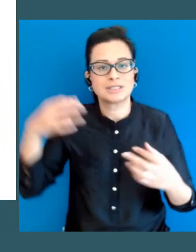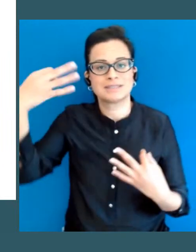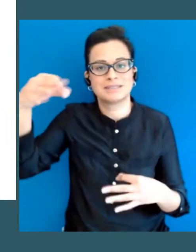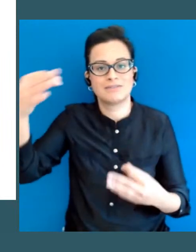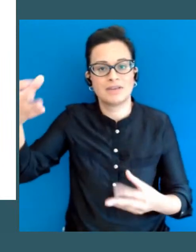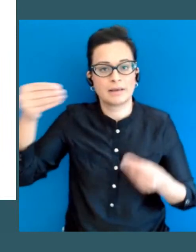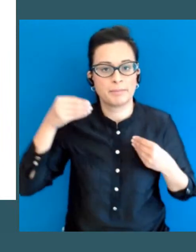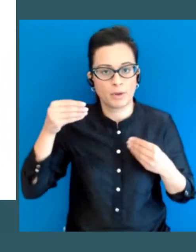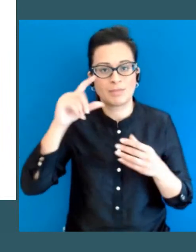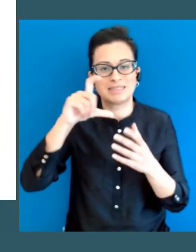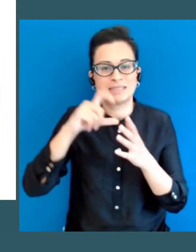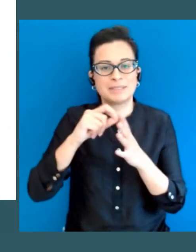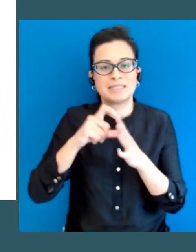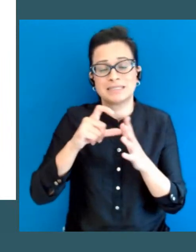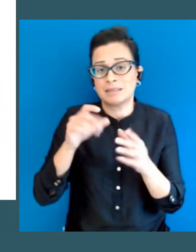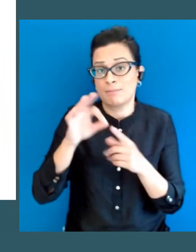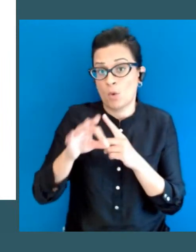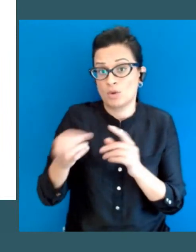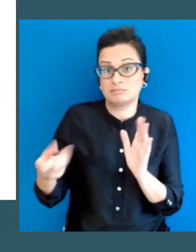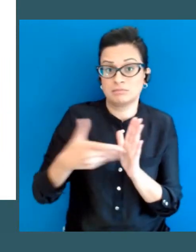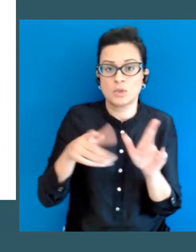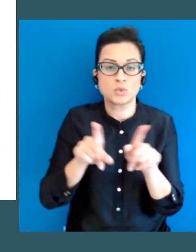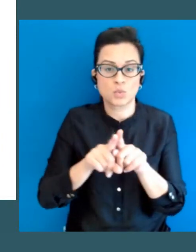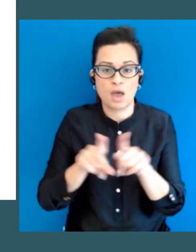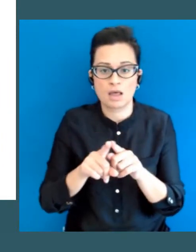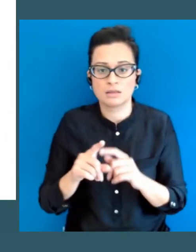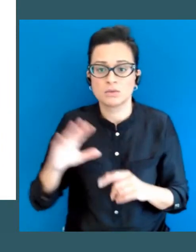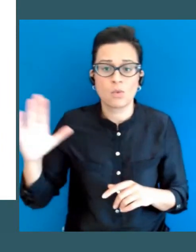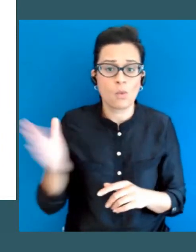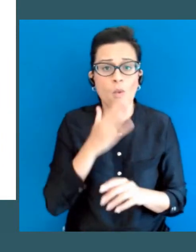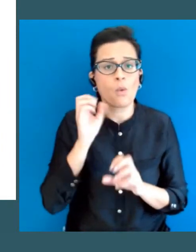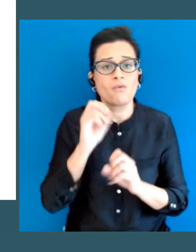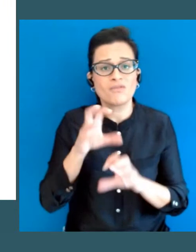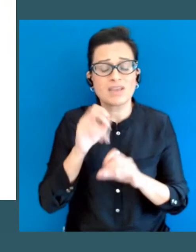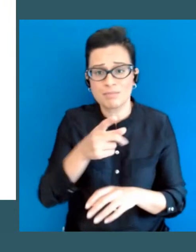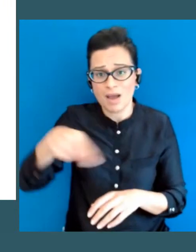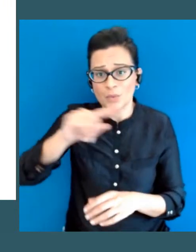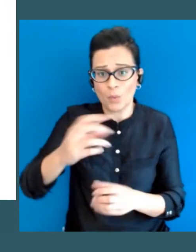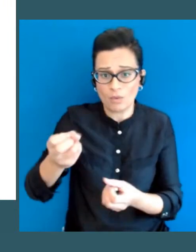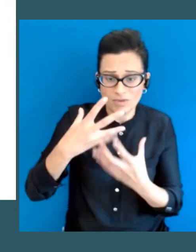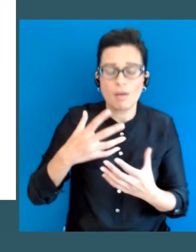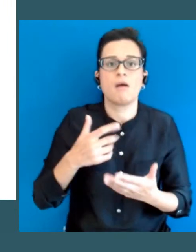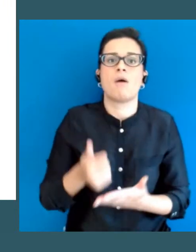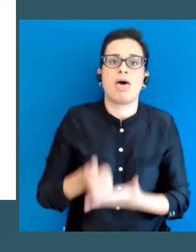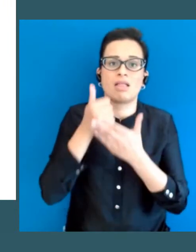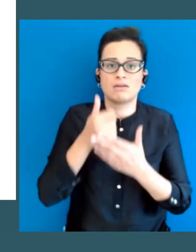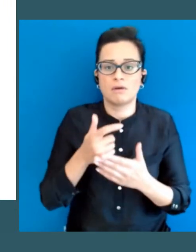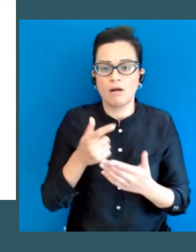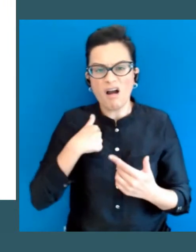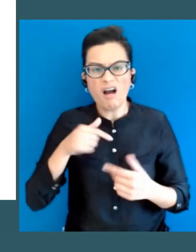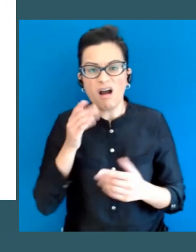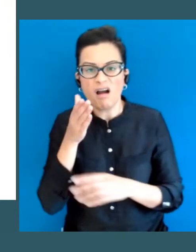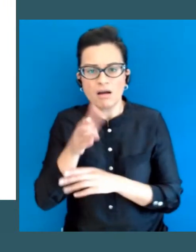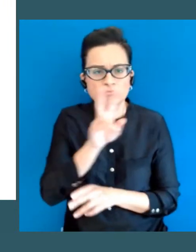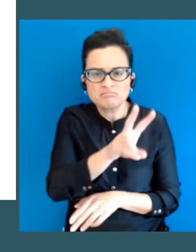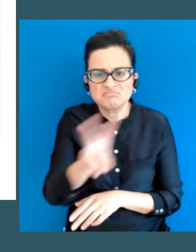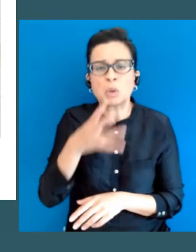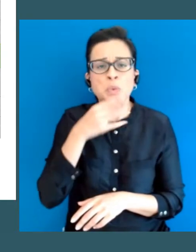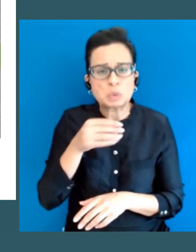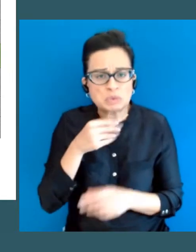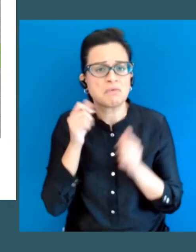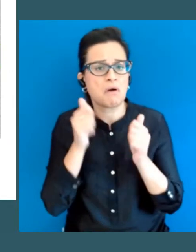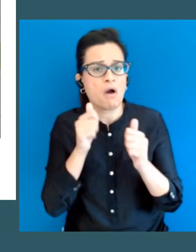points. All your feedback is always really helpful, whether it was useful for you and what you would like to see in the